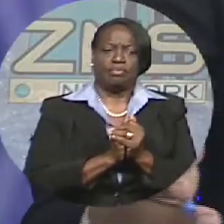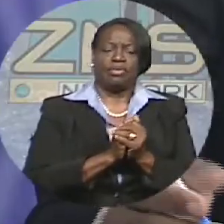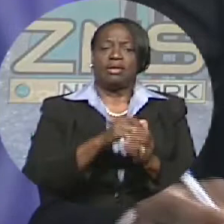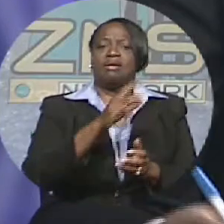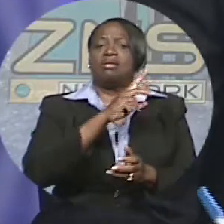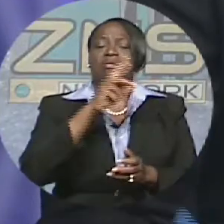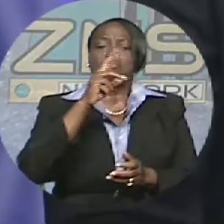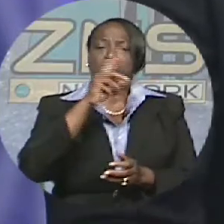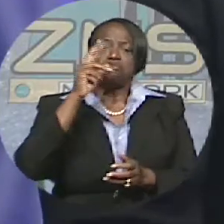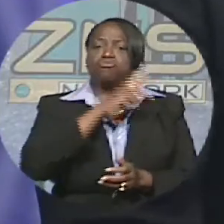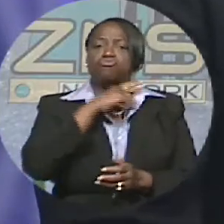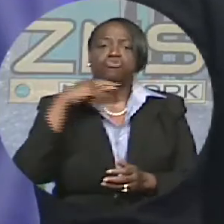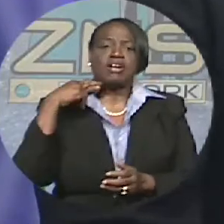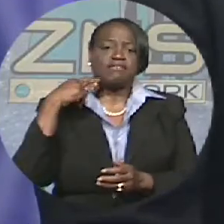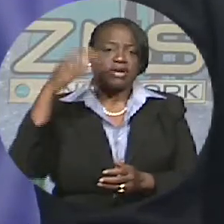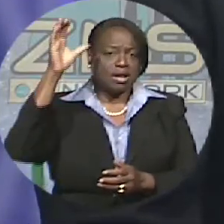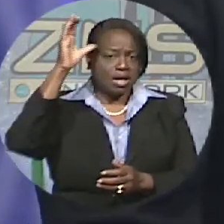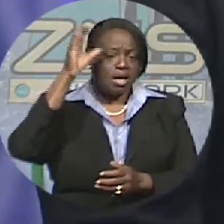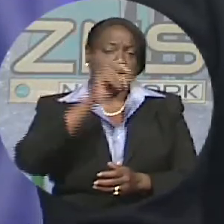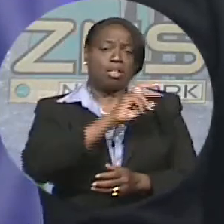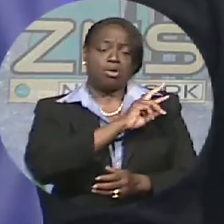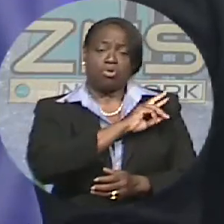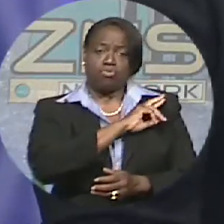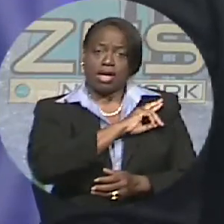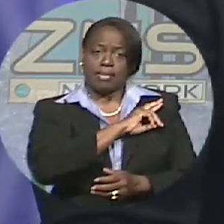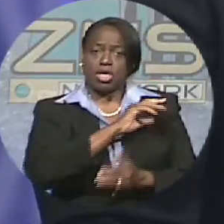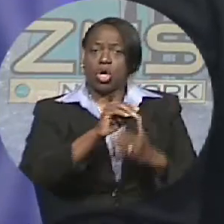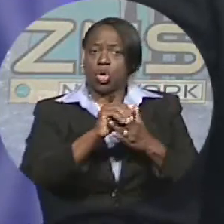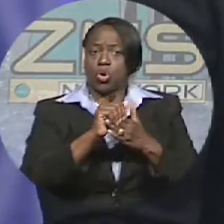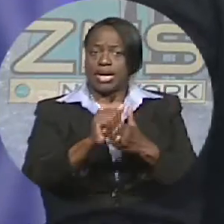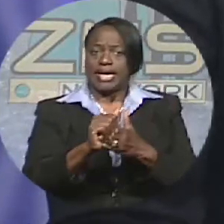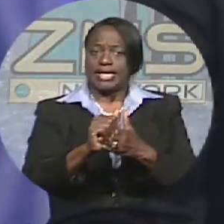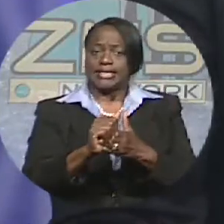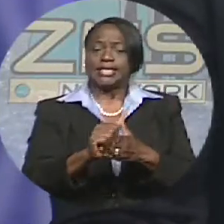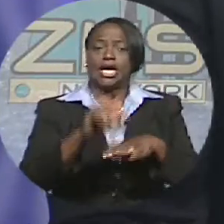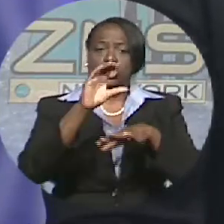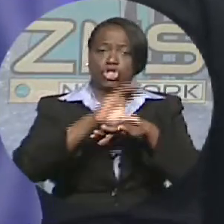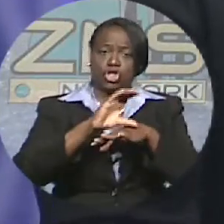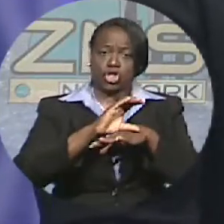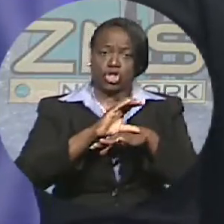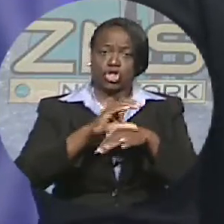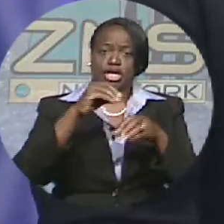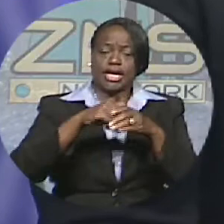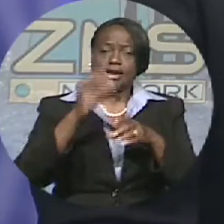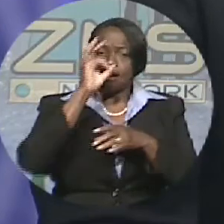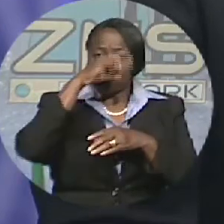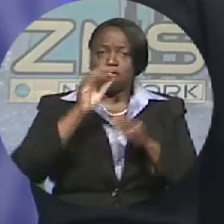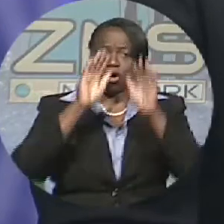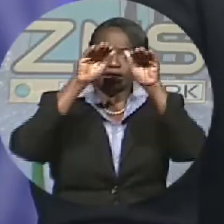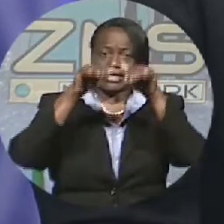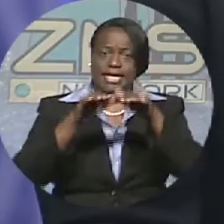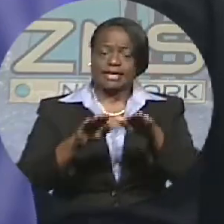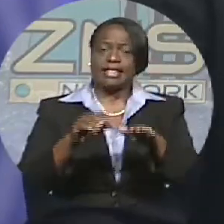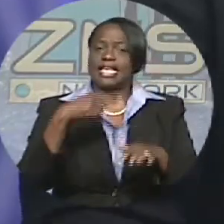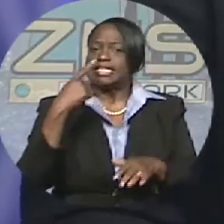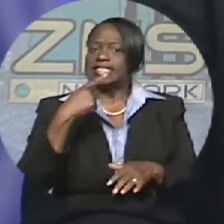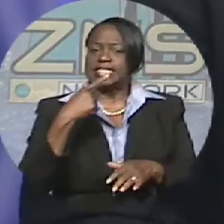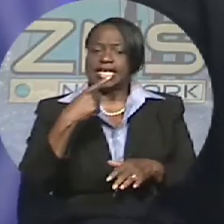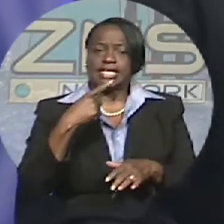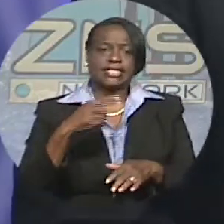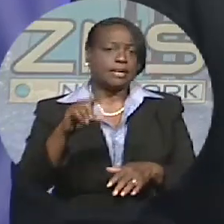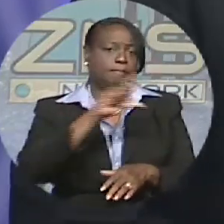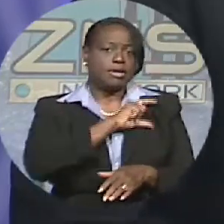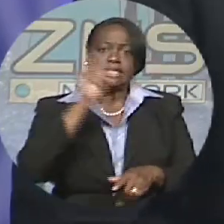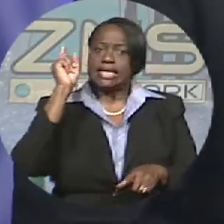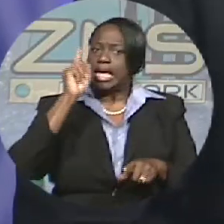Ramming, who leads a congregation in the heart of the Fox Hill community, which has certainly had its share of crime, says it's nearly impossible for the police to handle